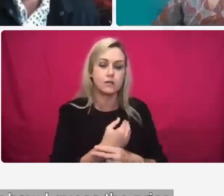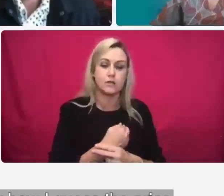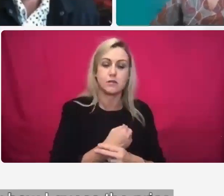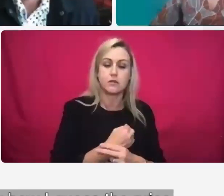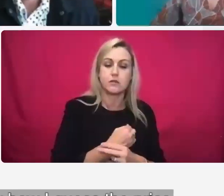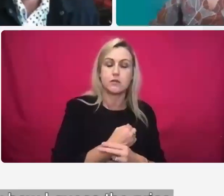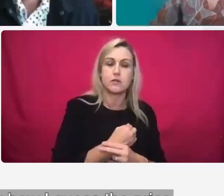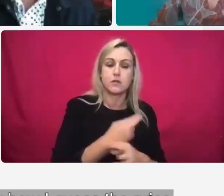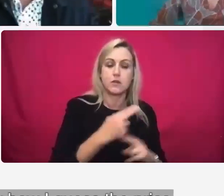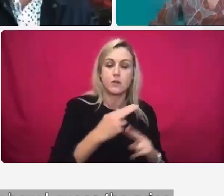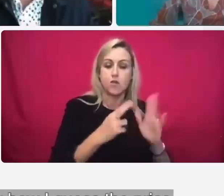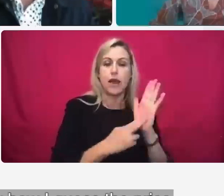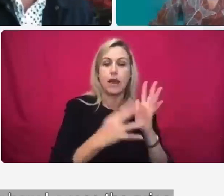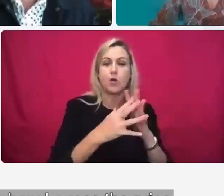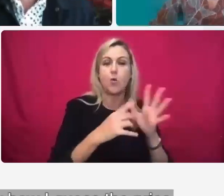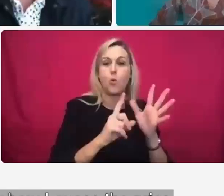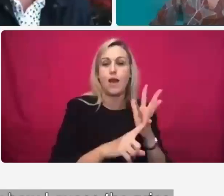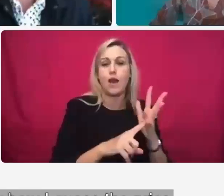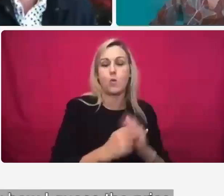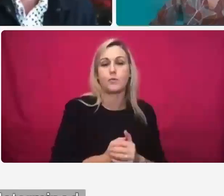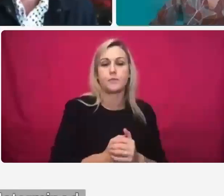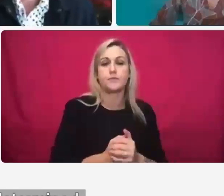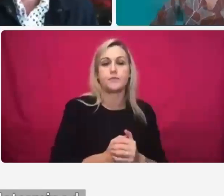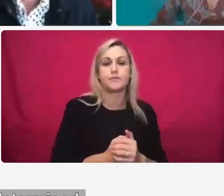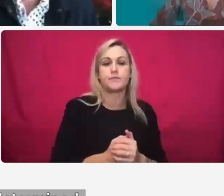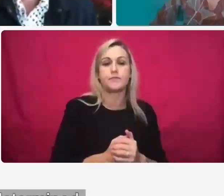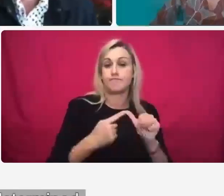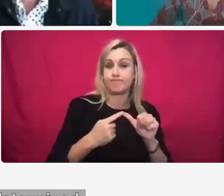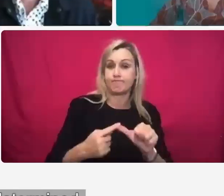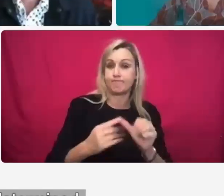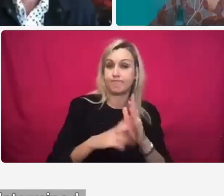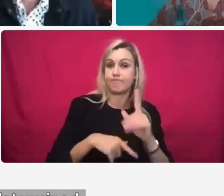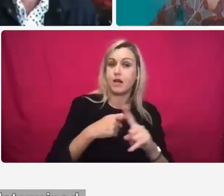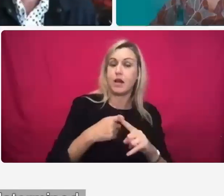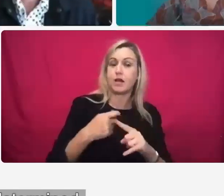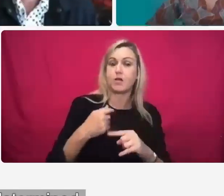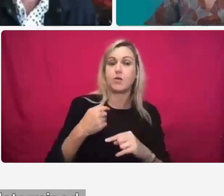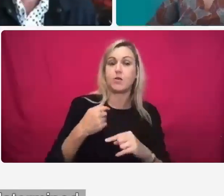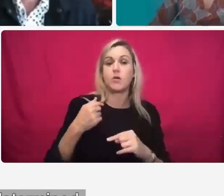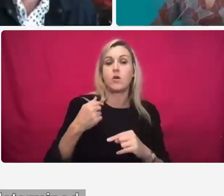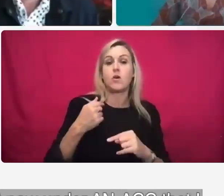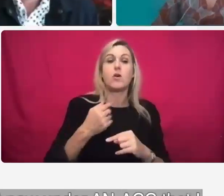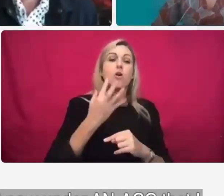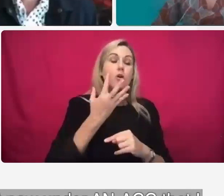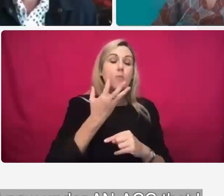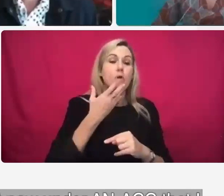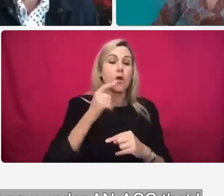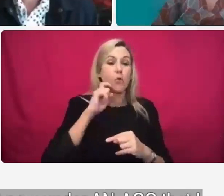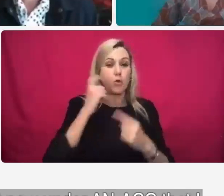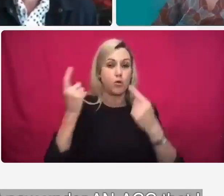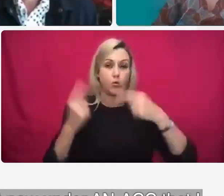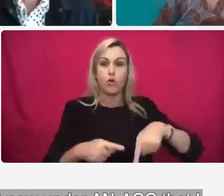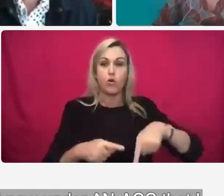Well, I can tell you now how I guess the price would be determined. We have a funding